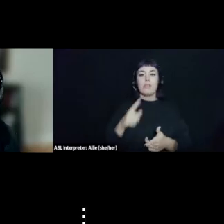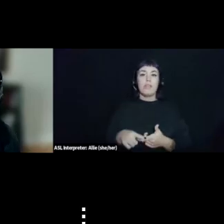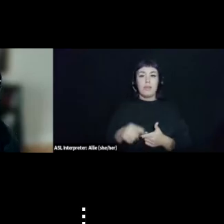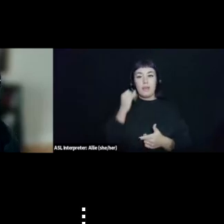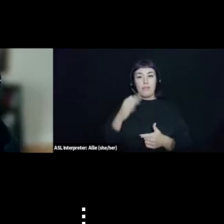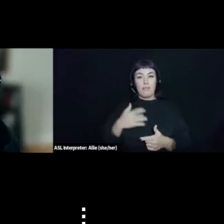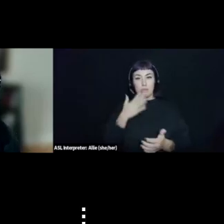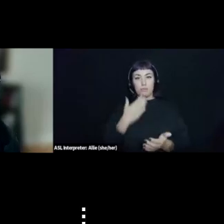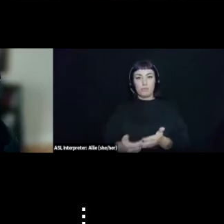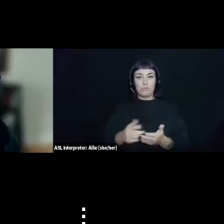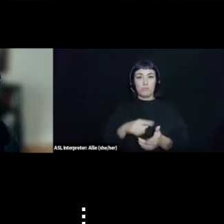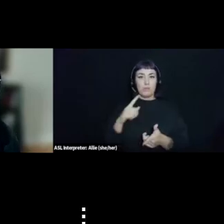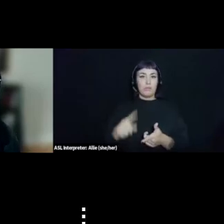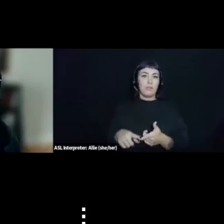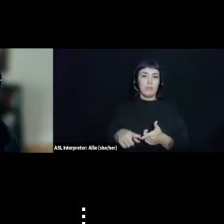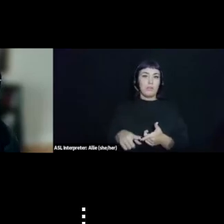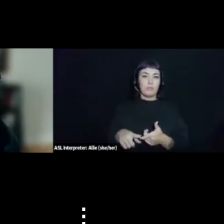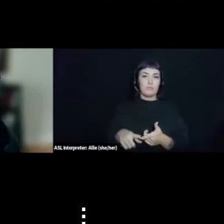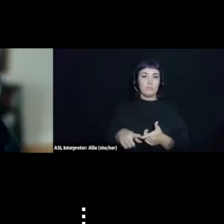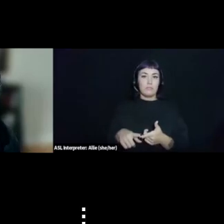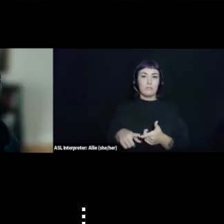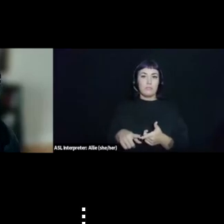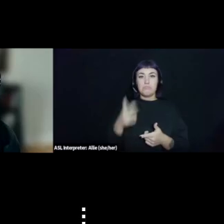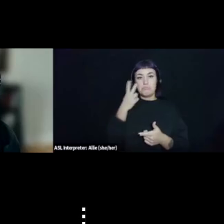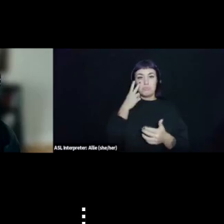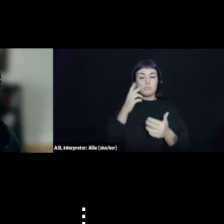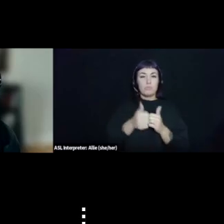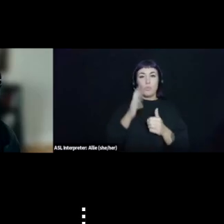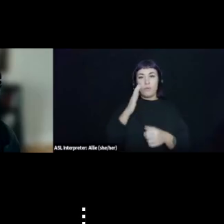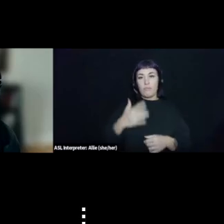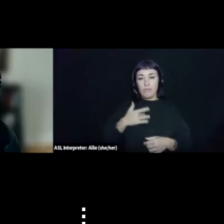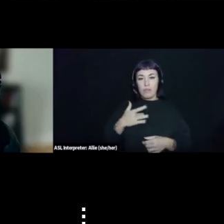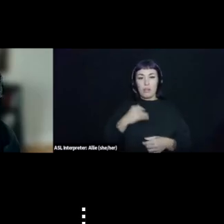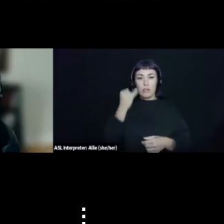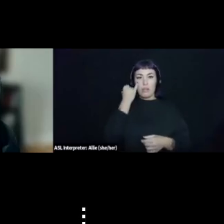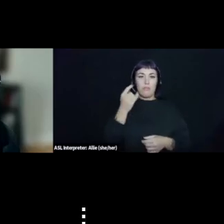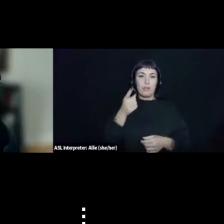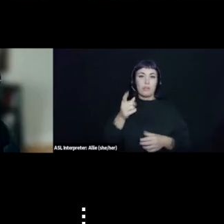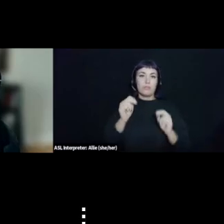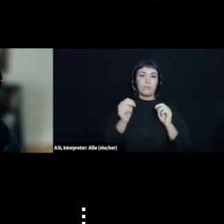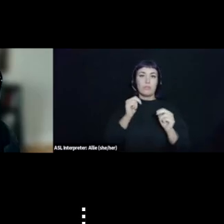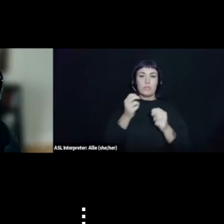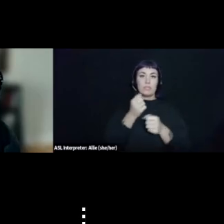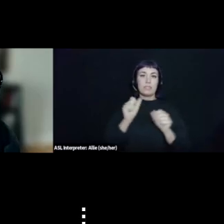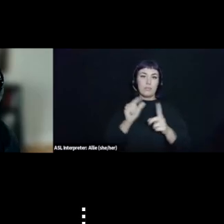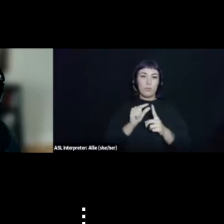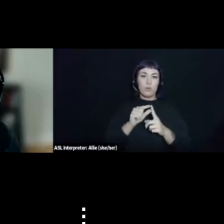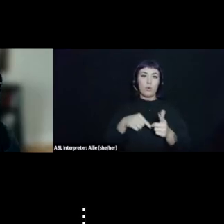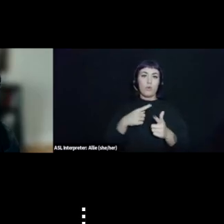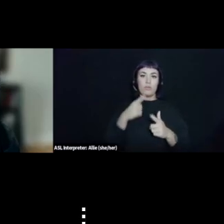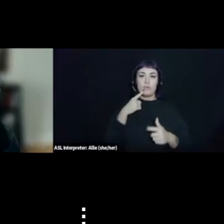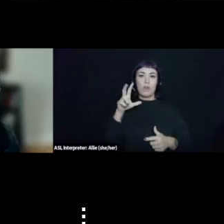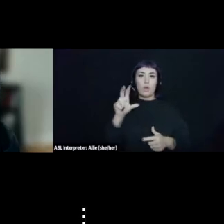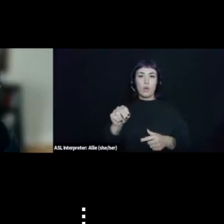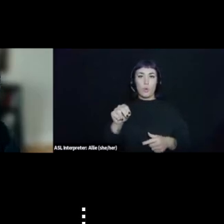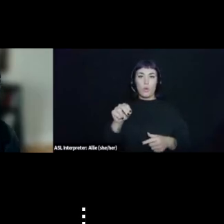if that feels good, then maybe see how it would feel if you negotiate a safe word and then you said no and